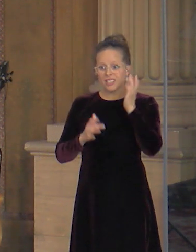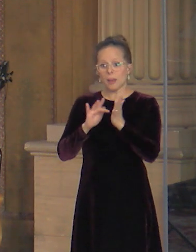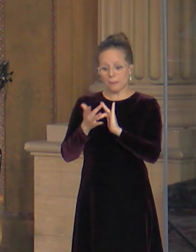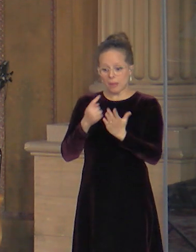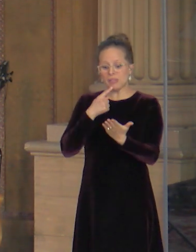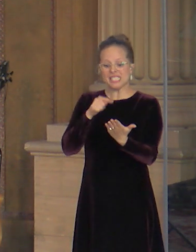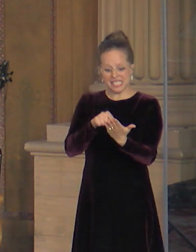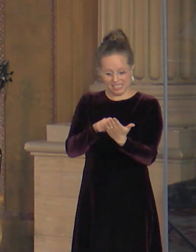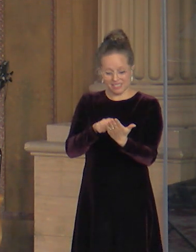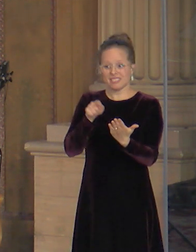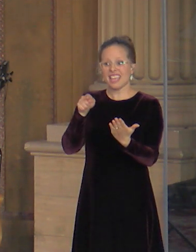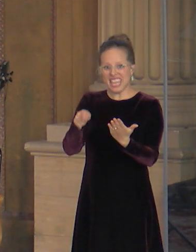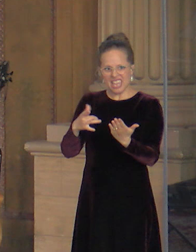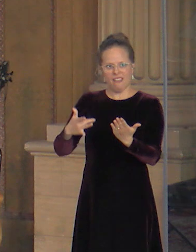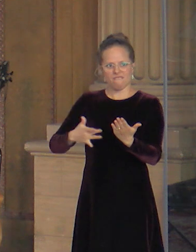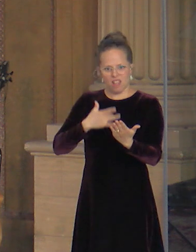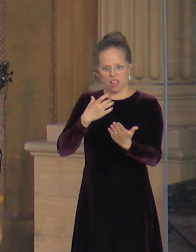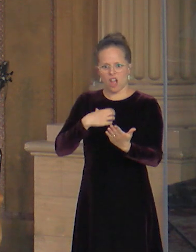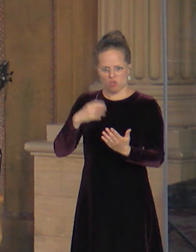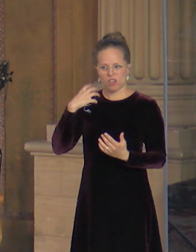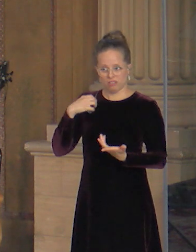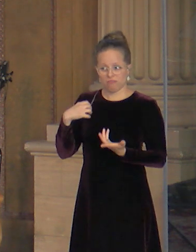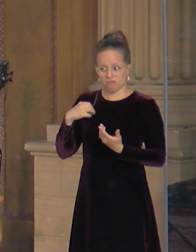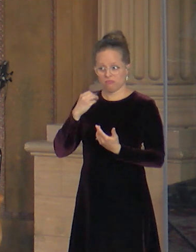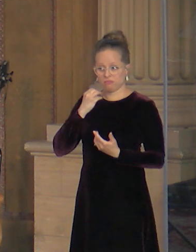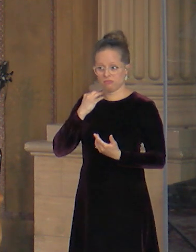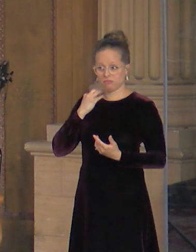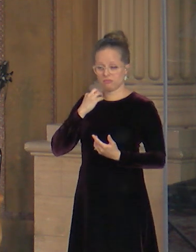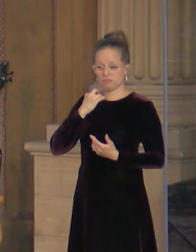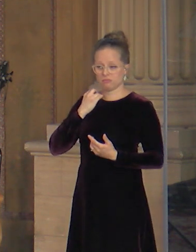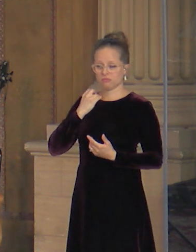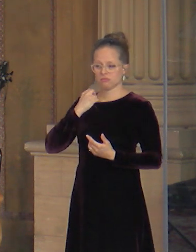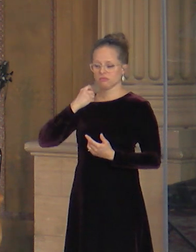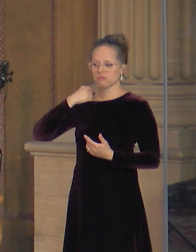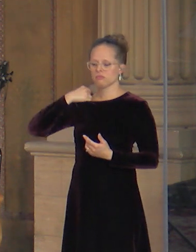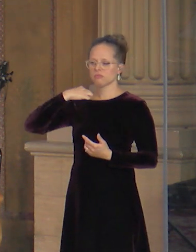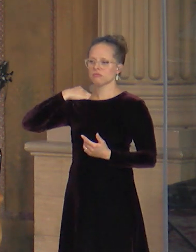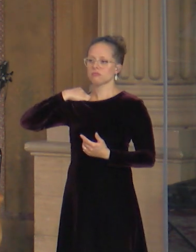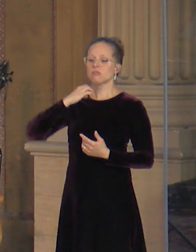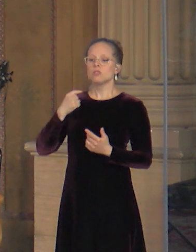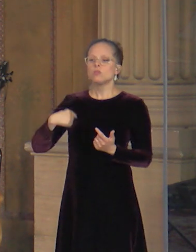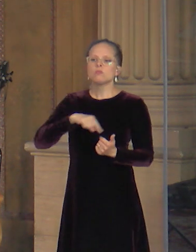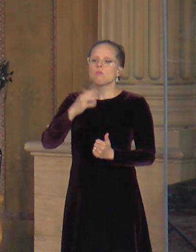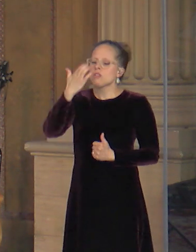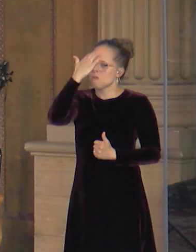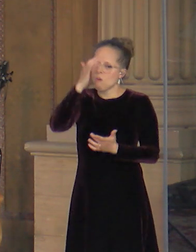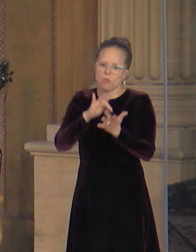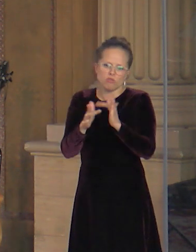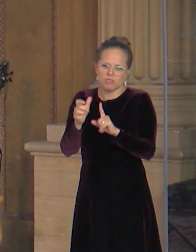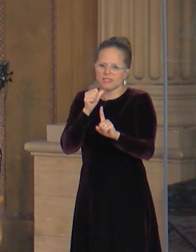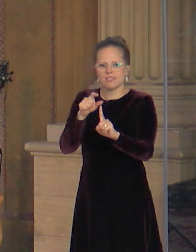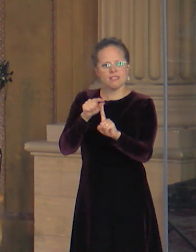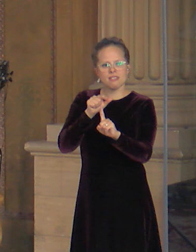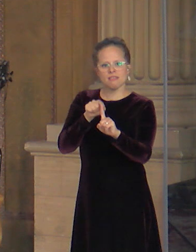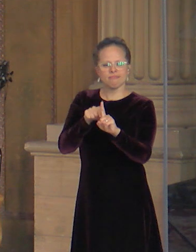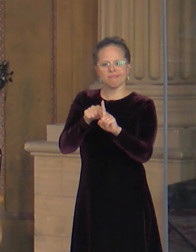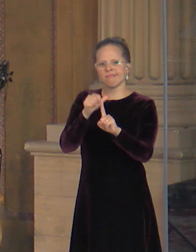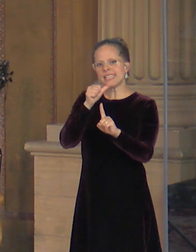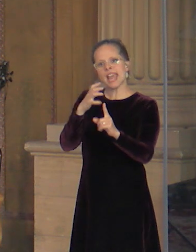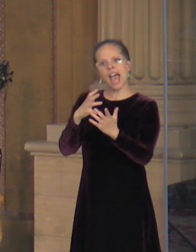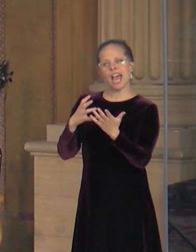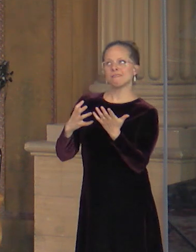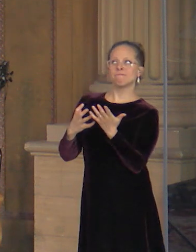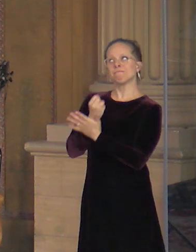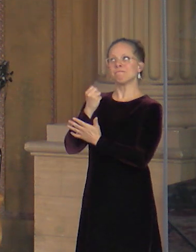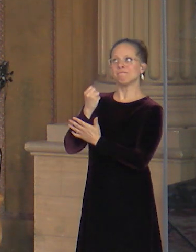we know that Jesus didn't use his deity to cheat at being human he was always true man and